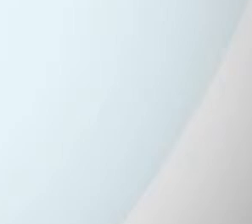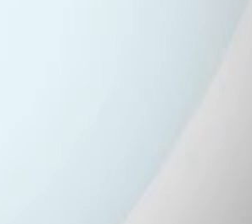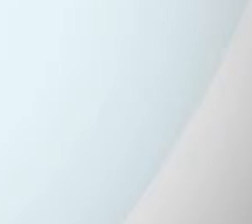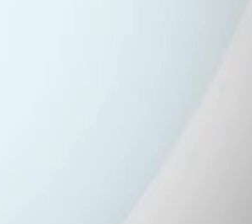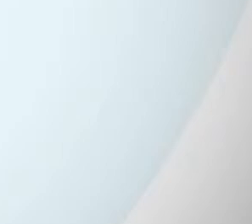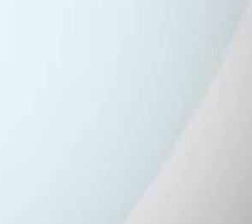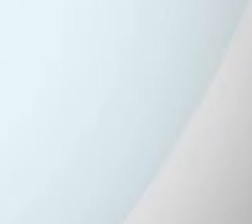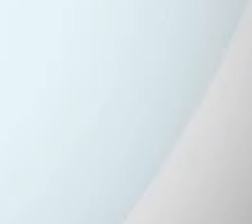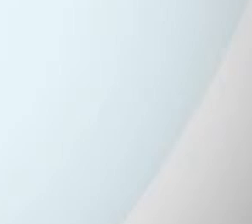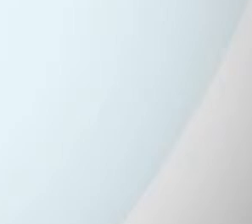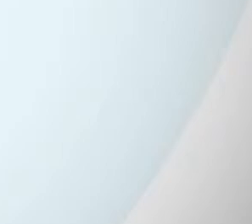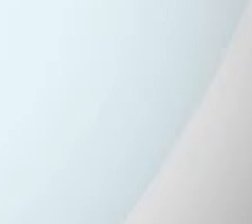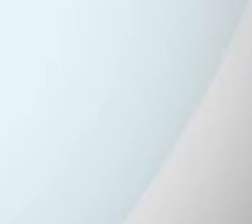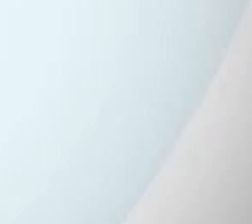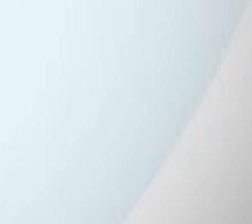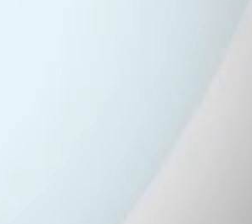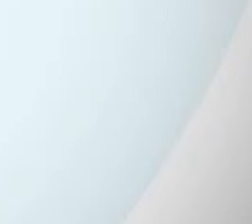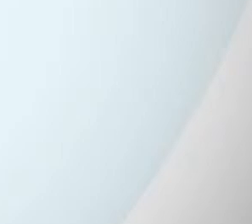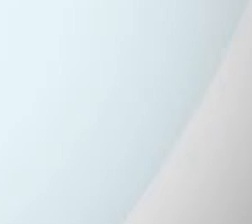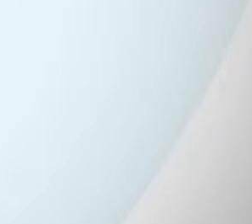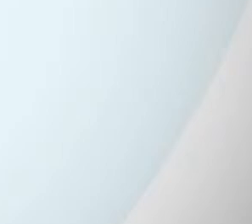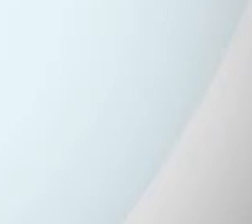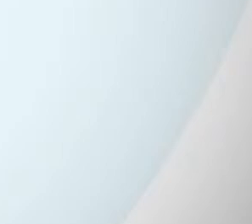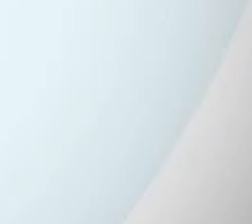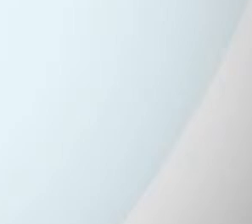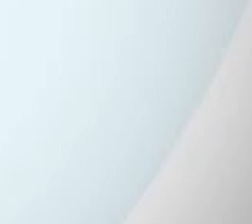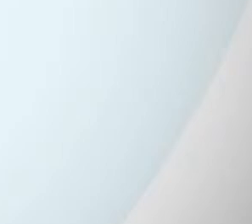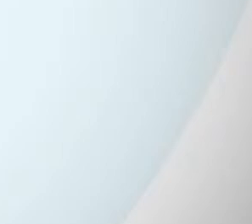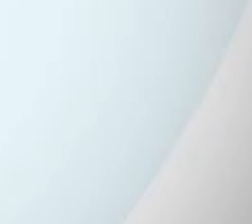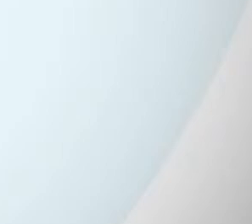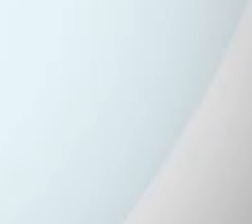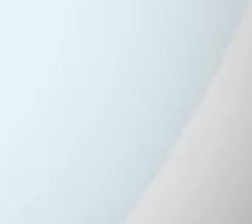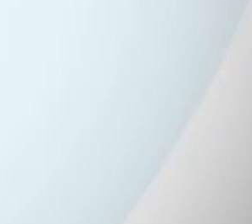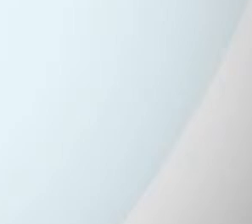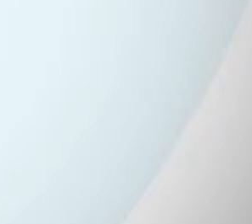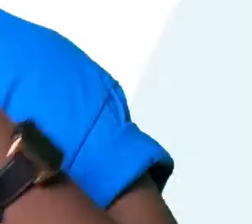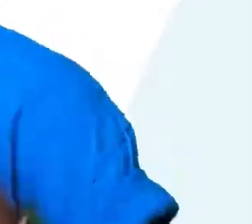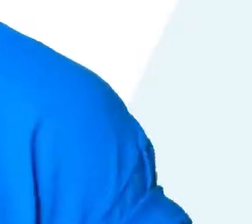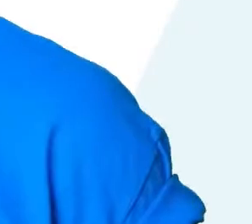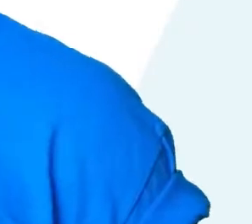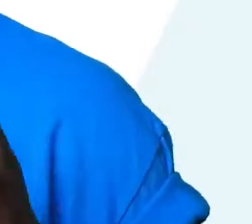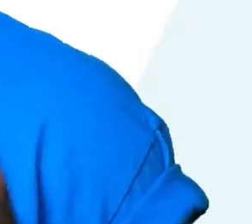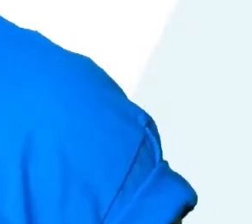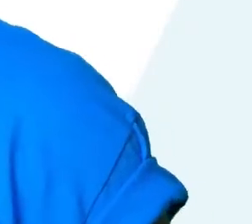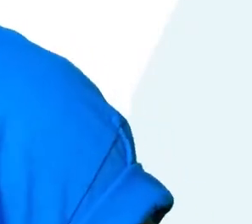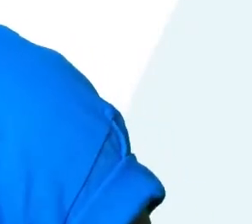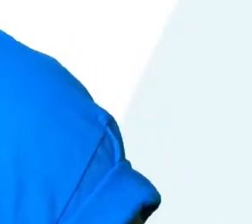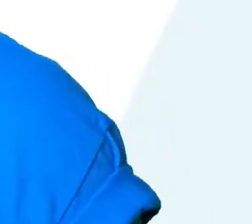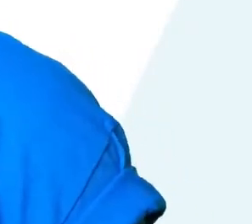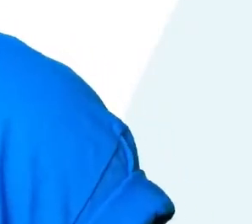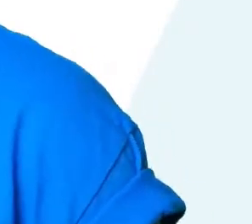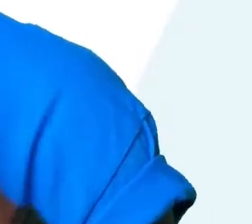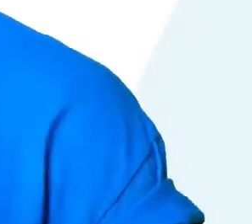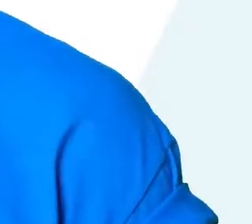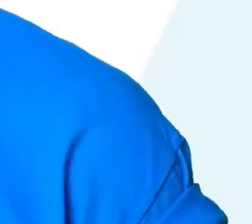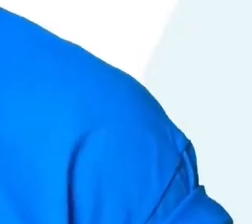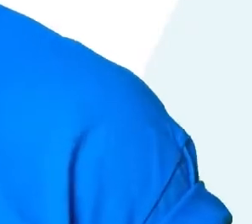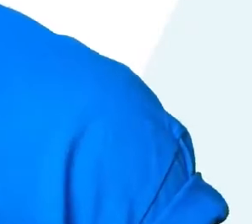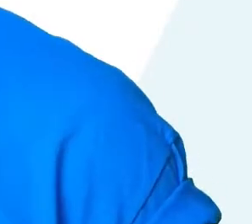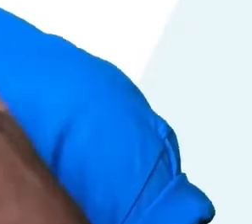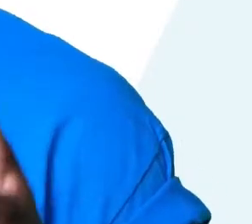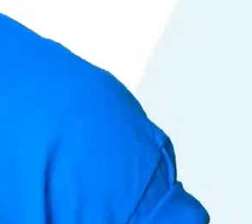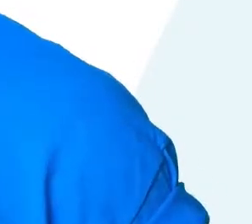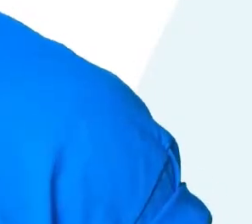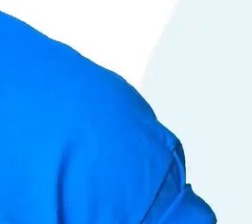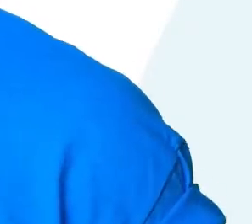distancing, how about we take it one step further and get vaccinated? Call the nearest health center to find out if you are eligible